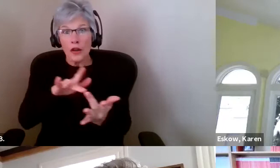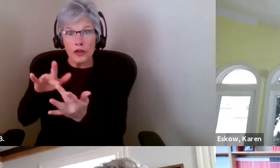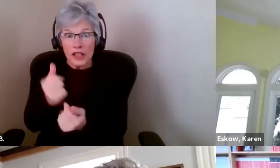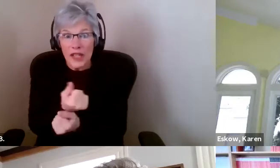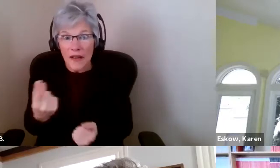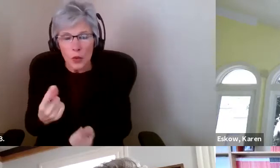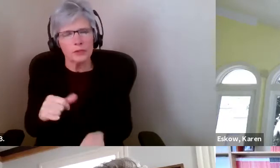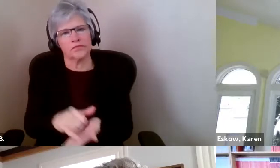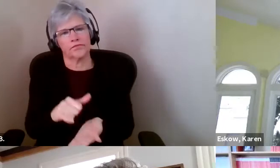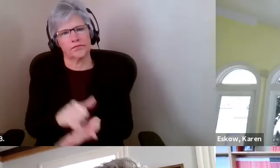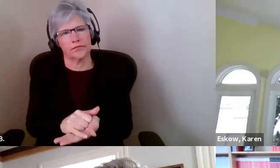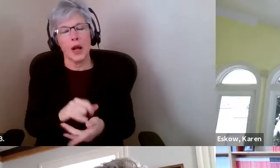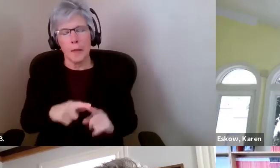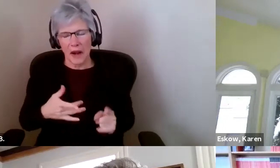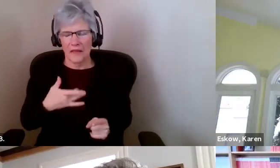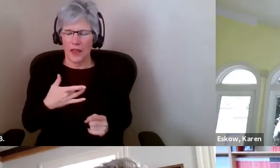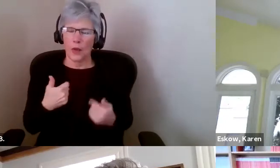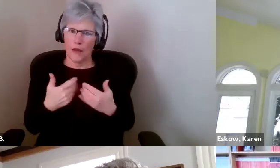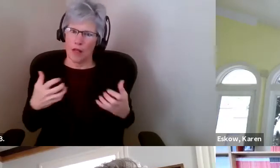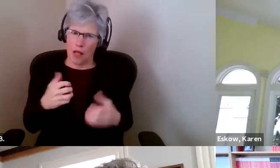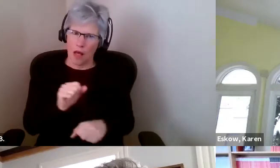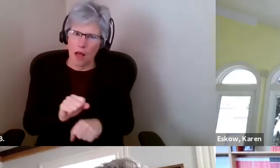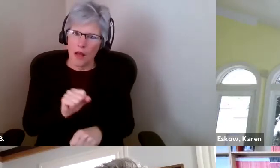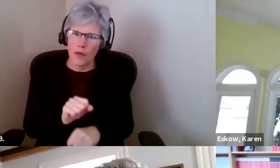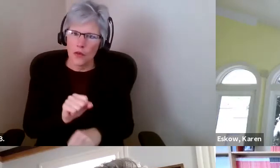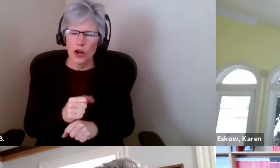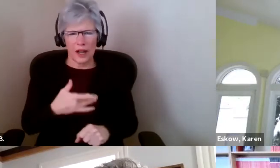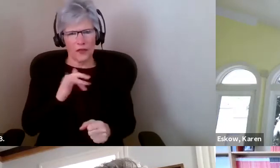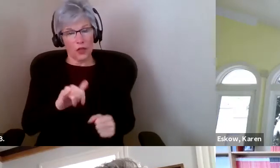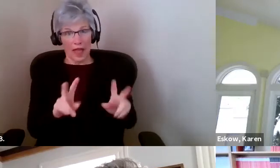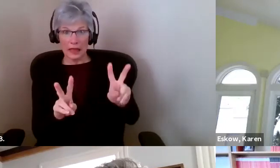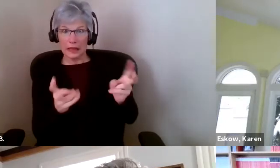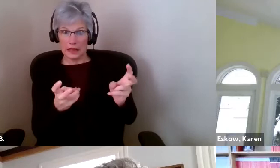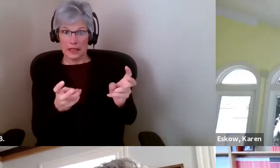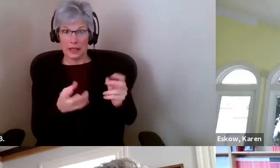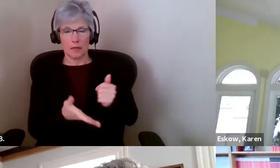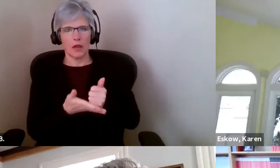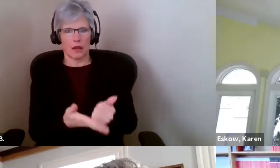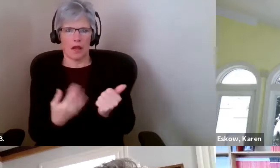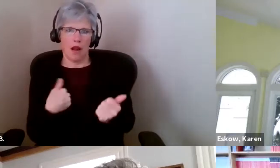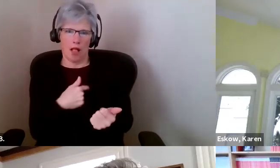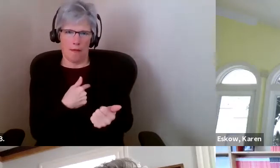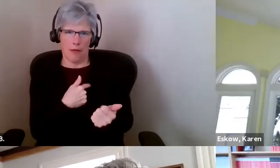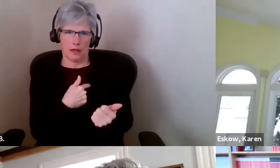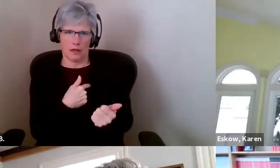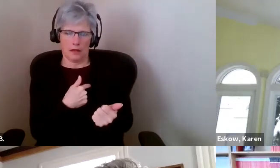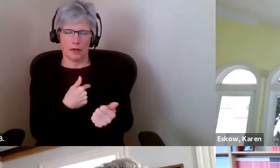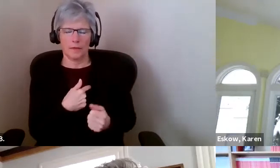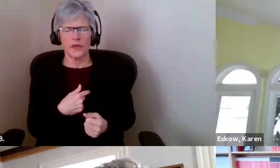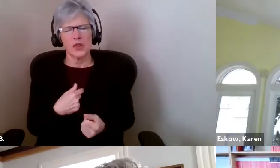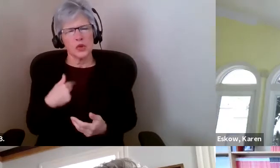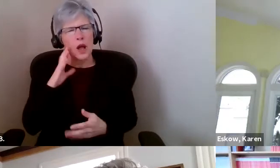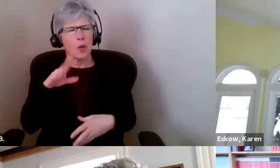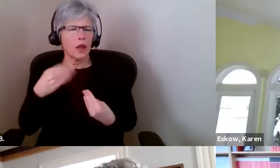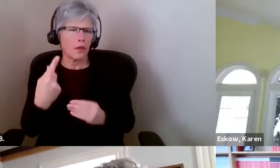of work to do. And I think this theme can help us to move move the needle forward. So I want to give you an example of